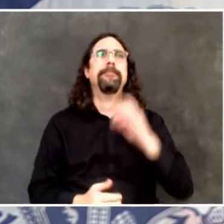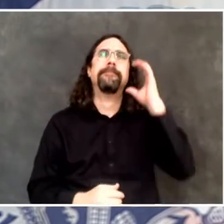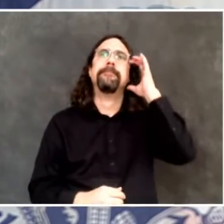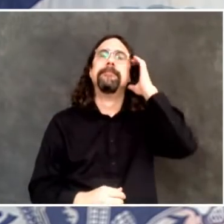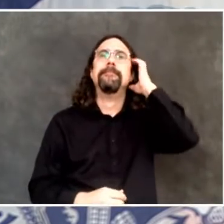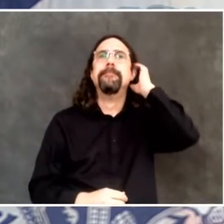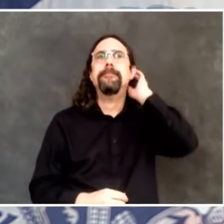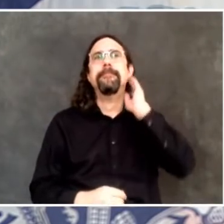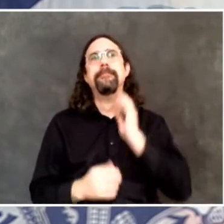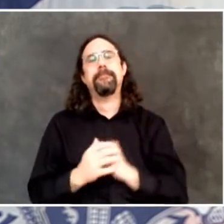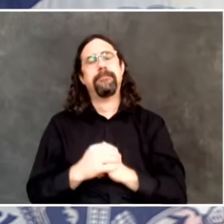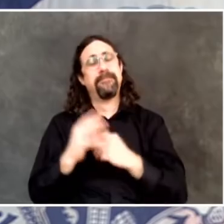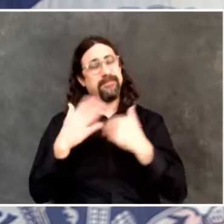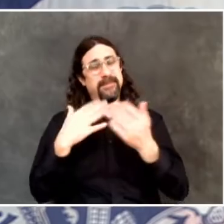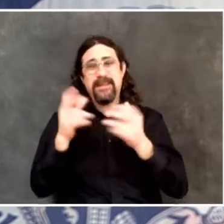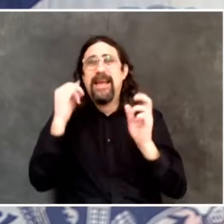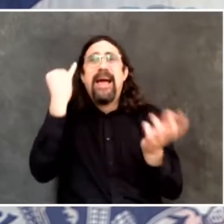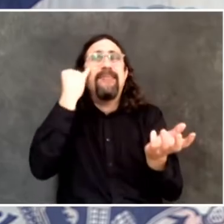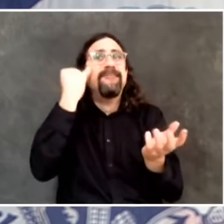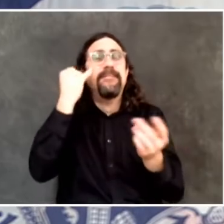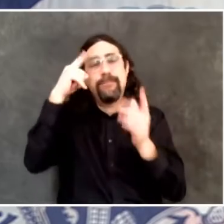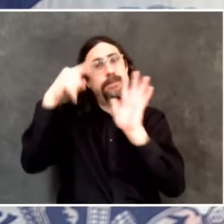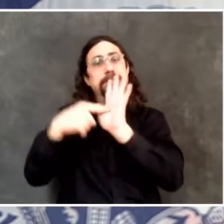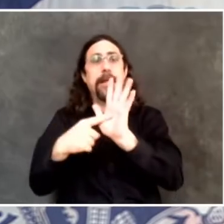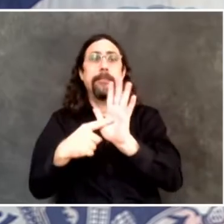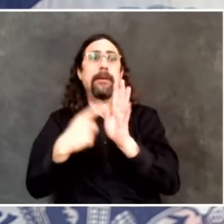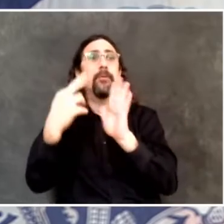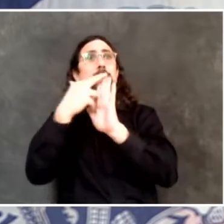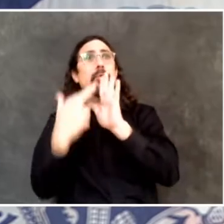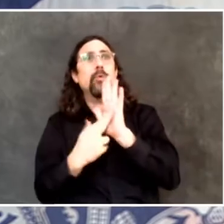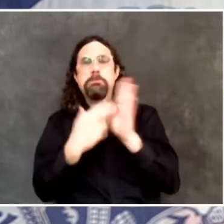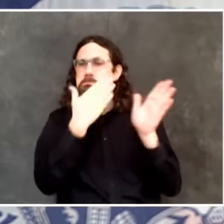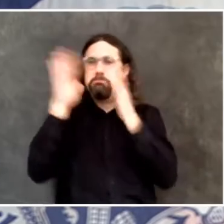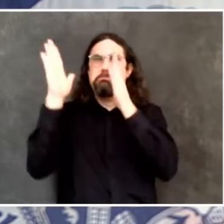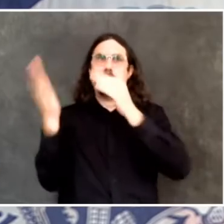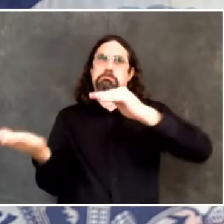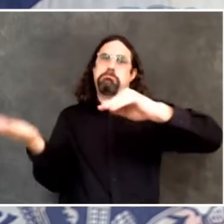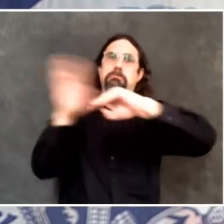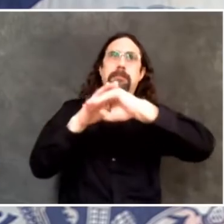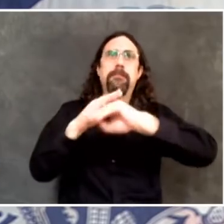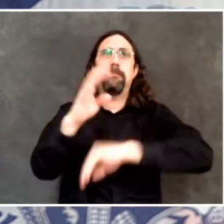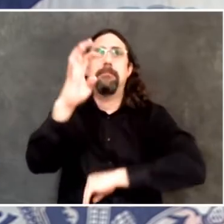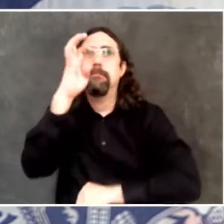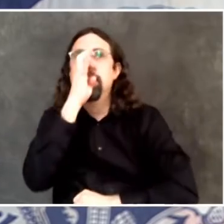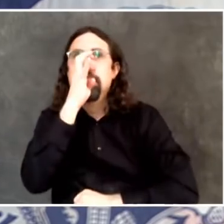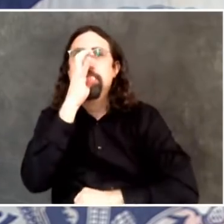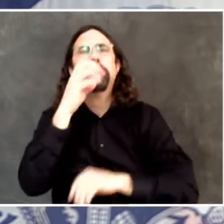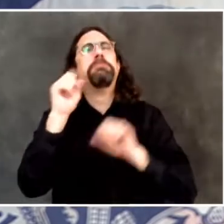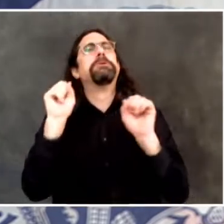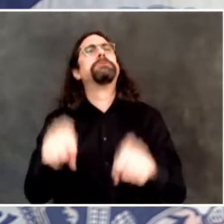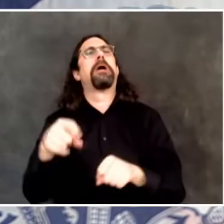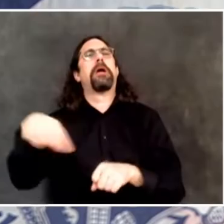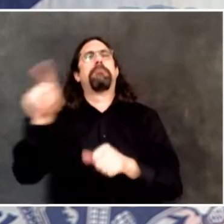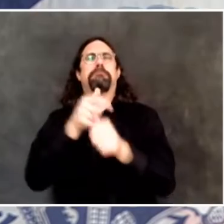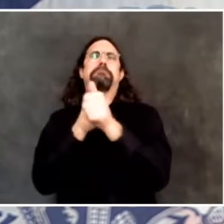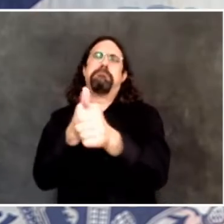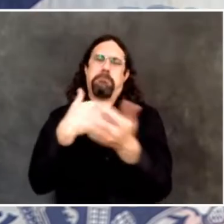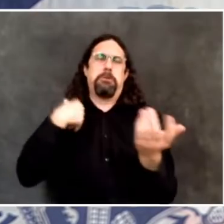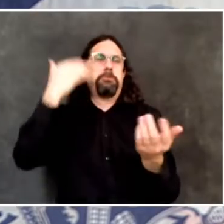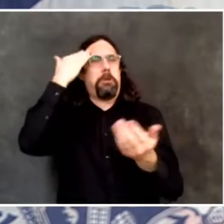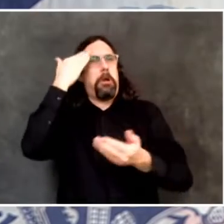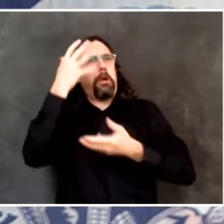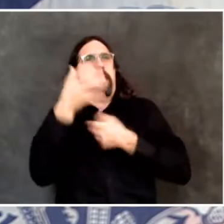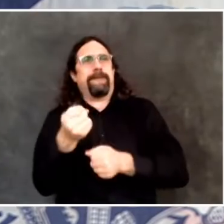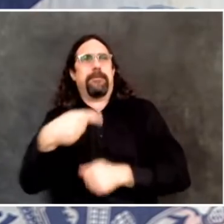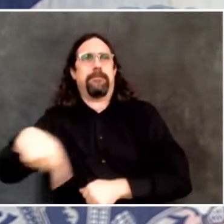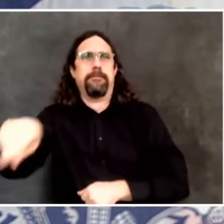warmer, you start to feel that pull, like you want to go do some of the things you used to do. Stick to the plan, stick to the strategy. Over time, we'll be